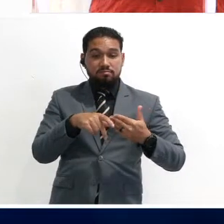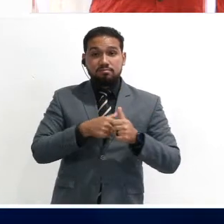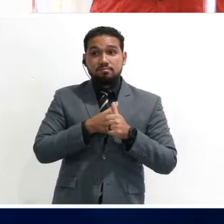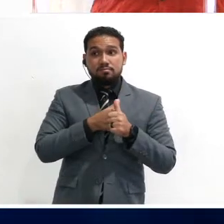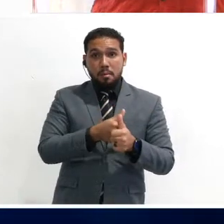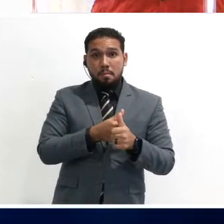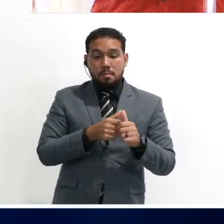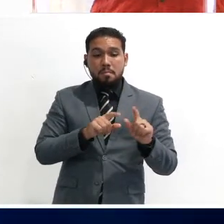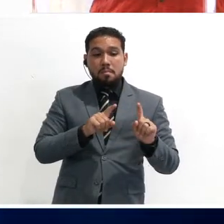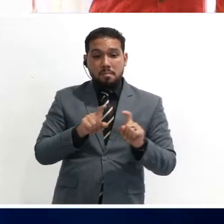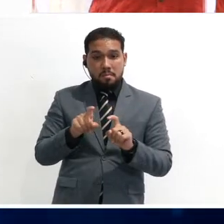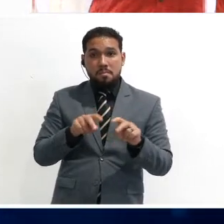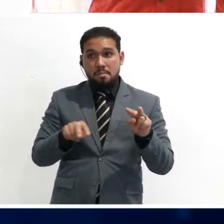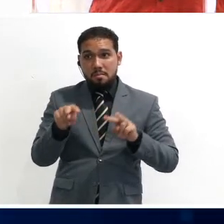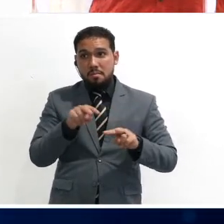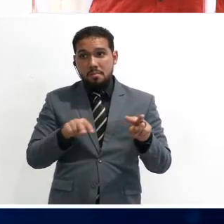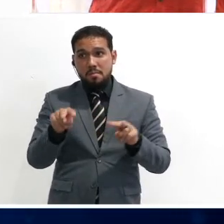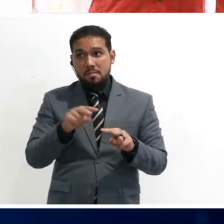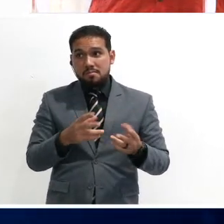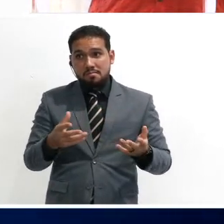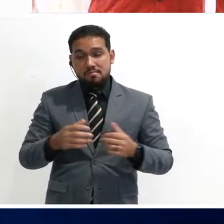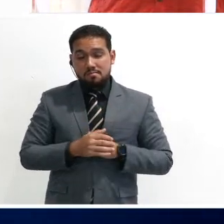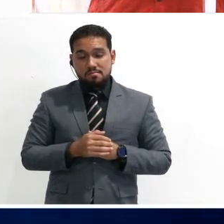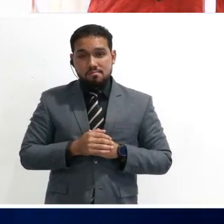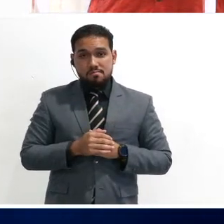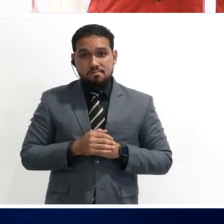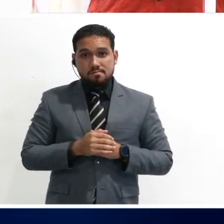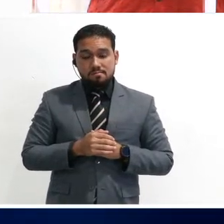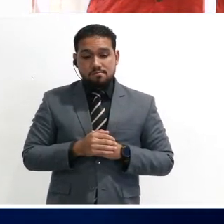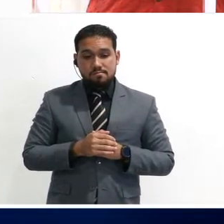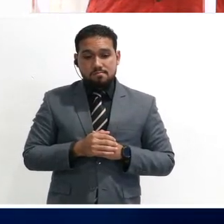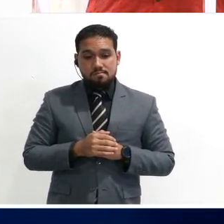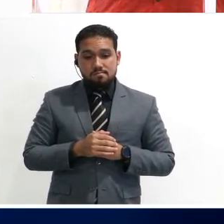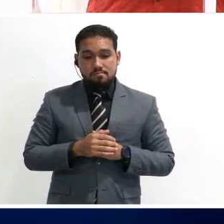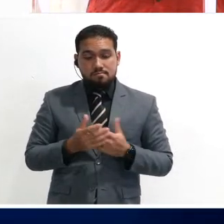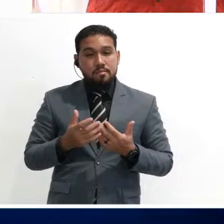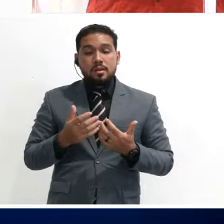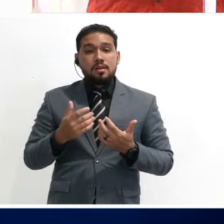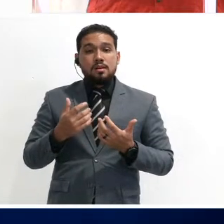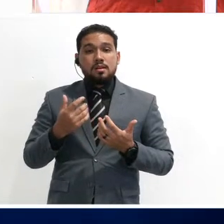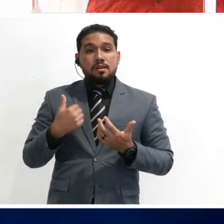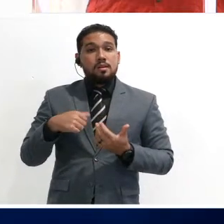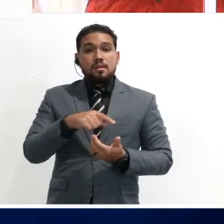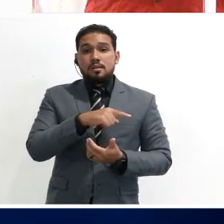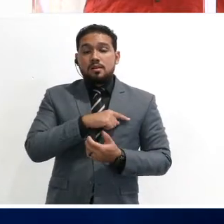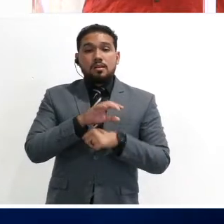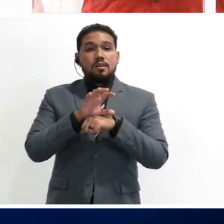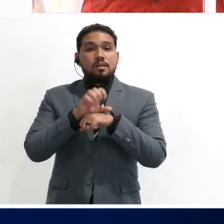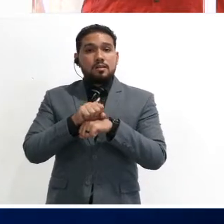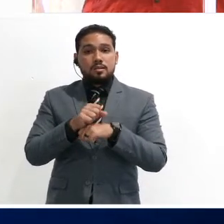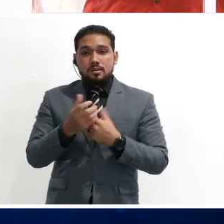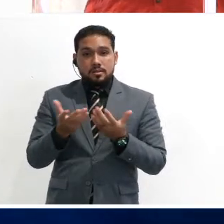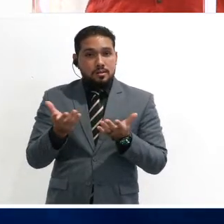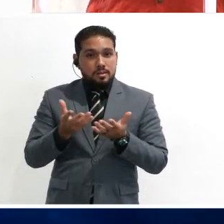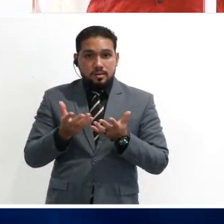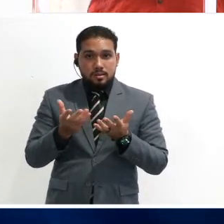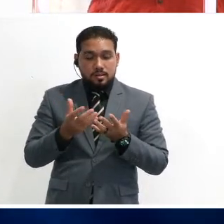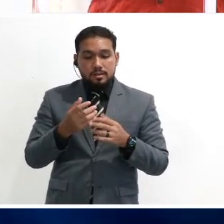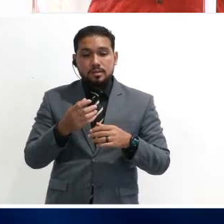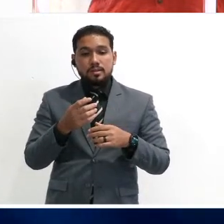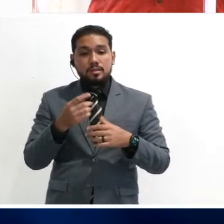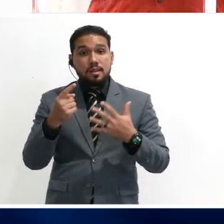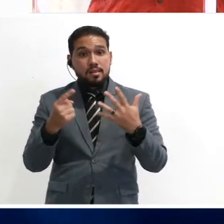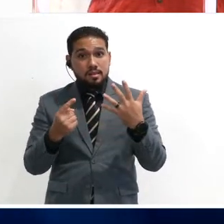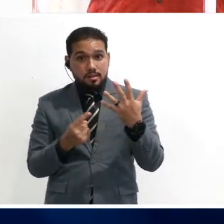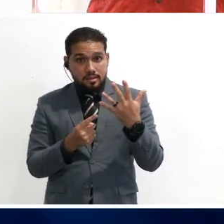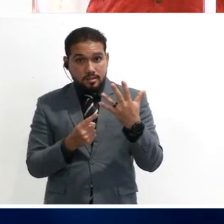But I guess generally what we can say is that you know, for flip chip parts, you have to use an underfill.